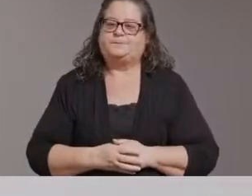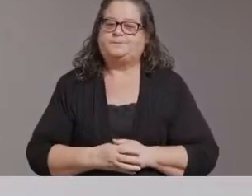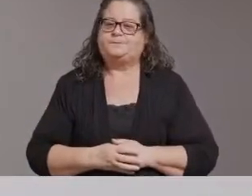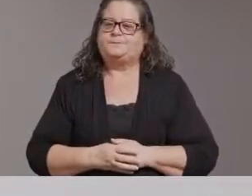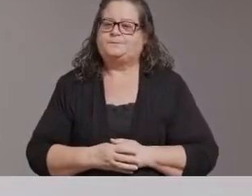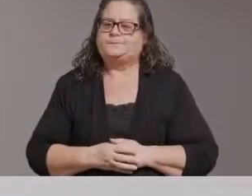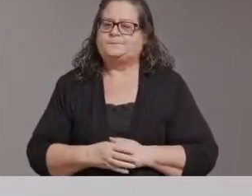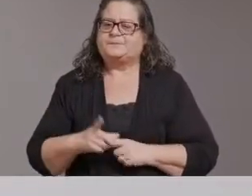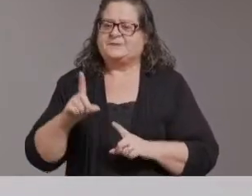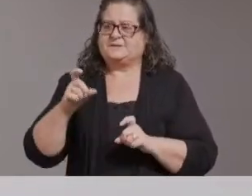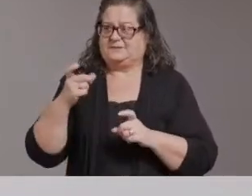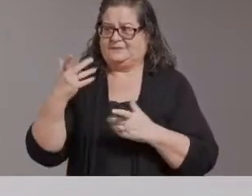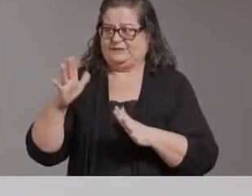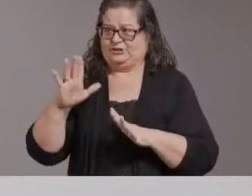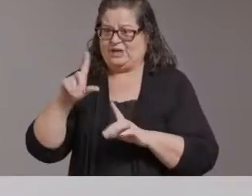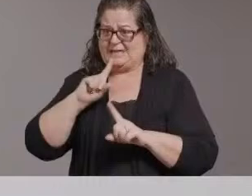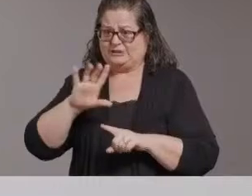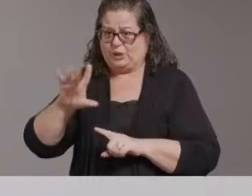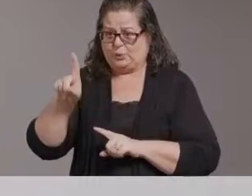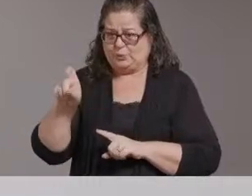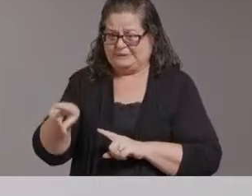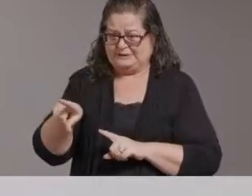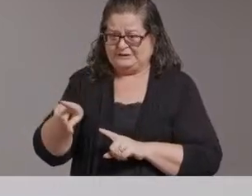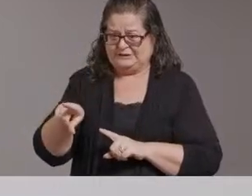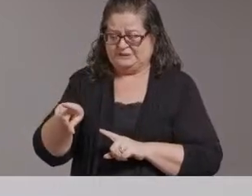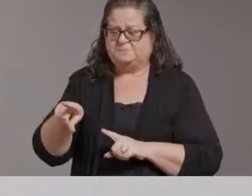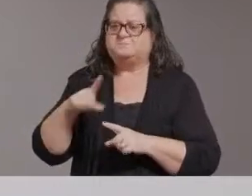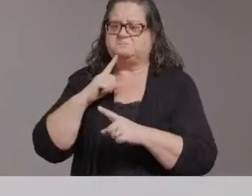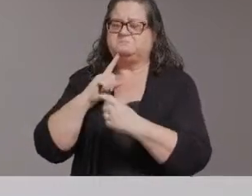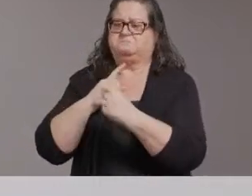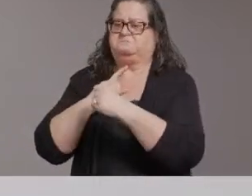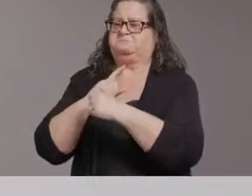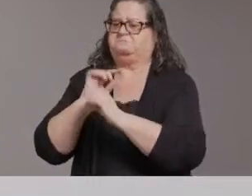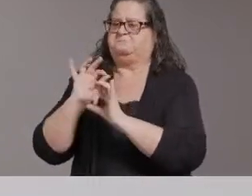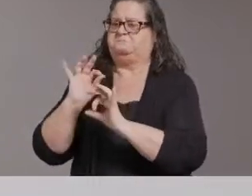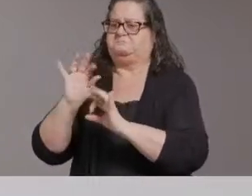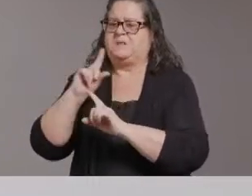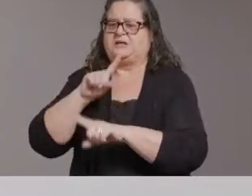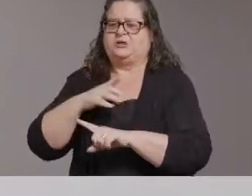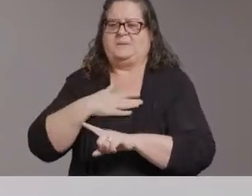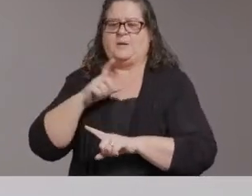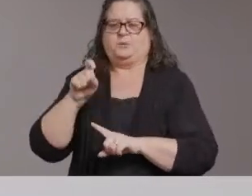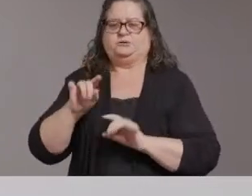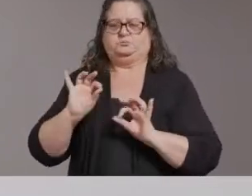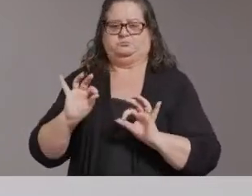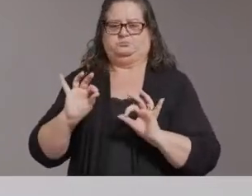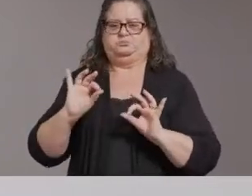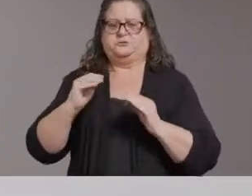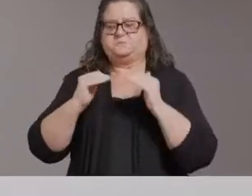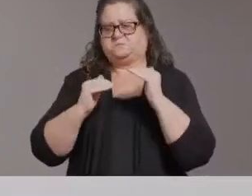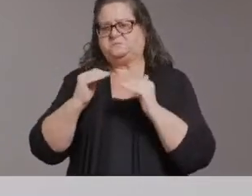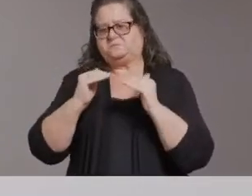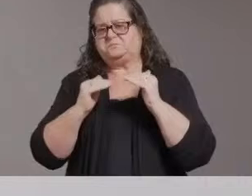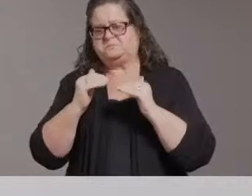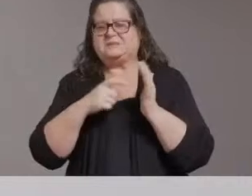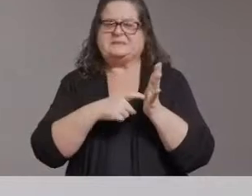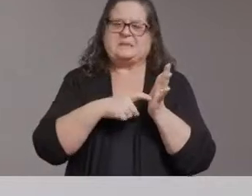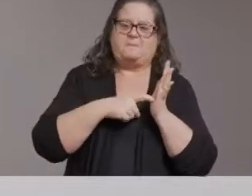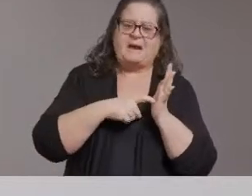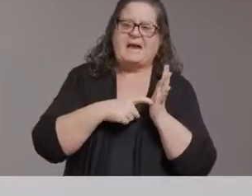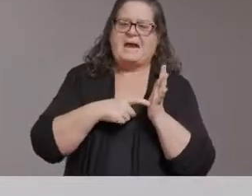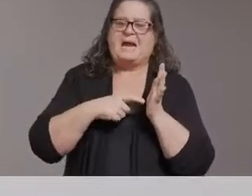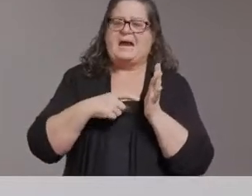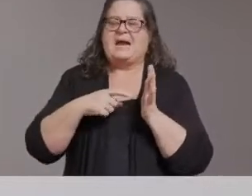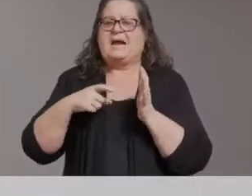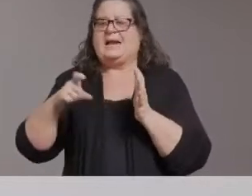I think you did. Okay. I think, yeah, I mean, you know, evening out supply and demand and so forth. And then I guess I can follow, last question